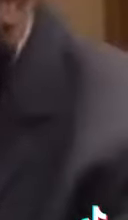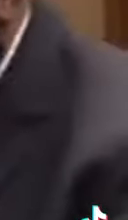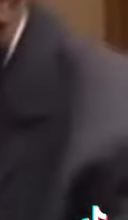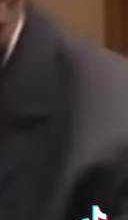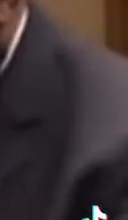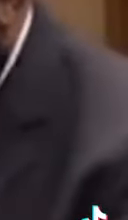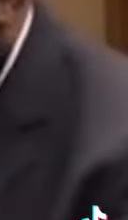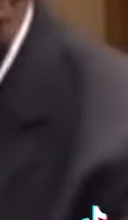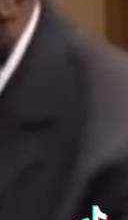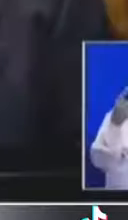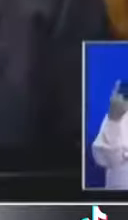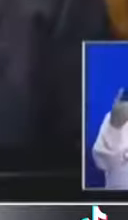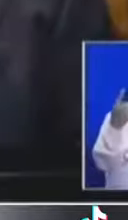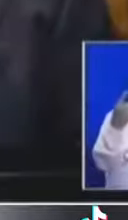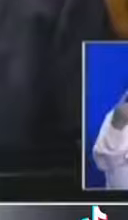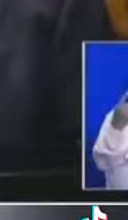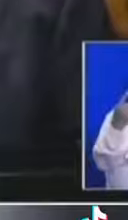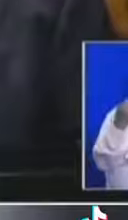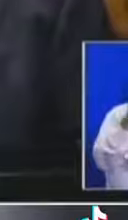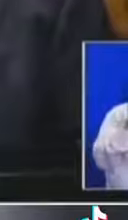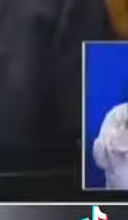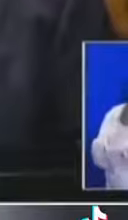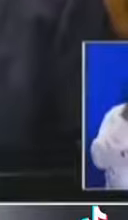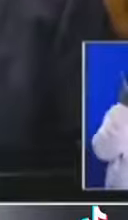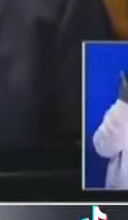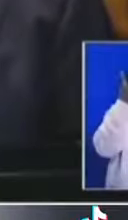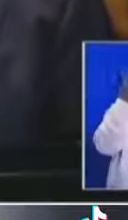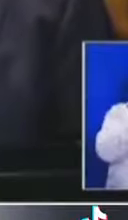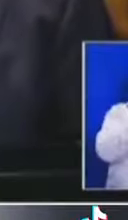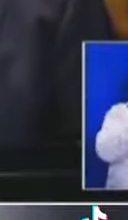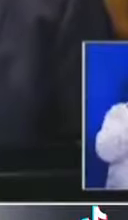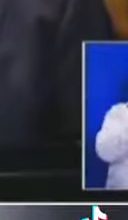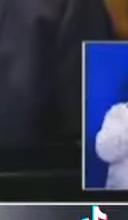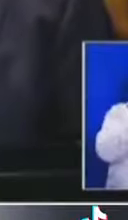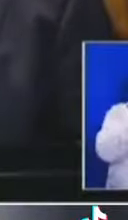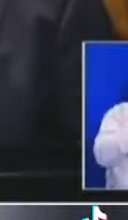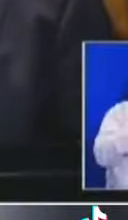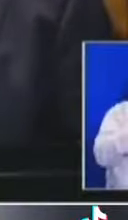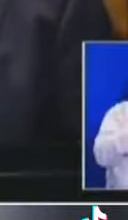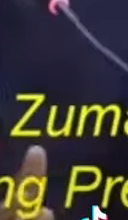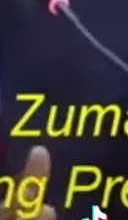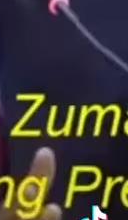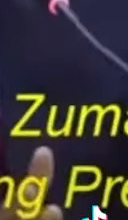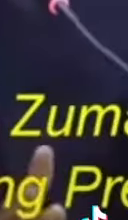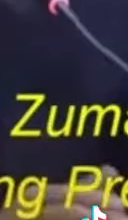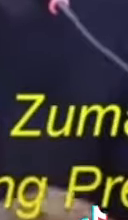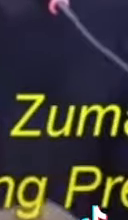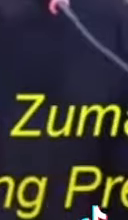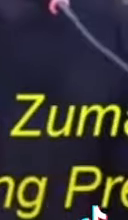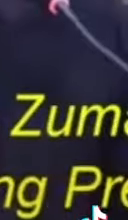Matisha. Hong, Hong. You have no business to be screaming. What's wrong with you? Huh?